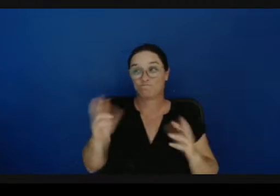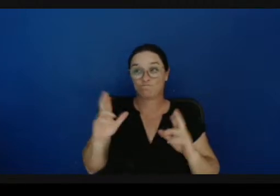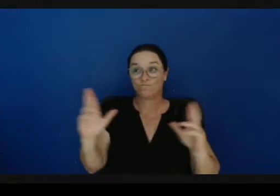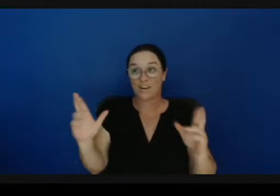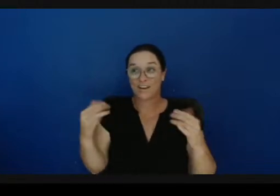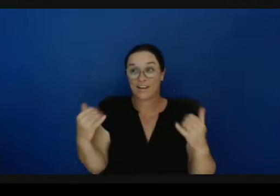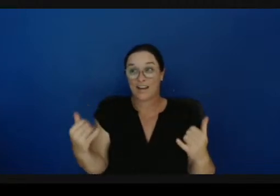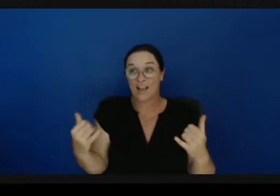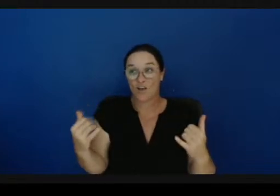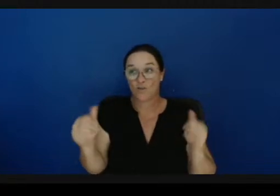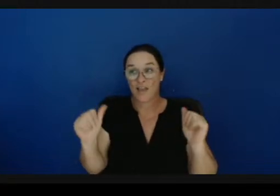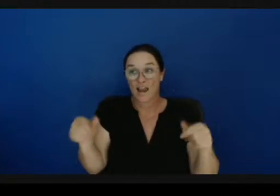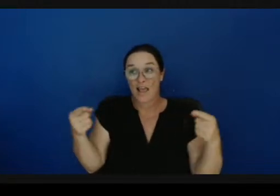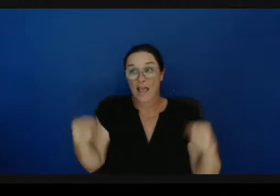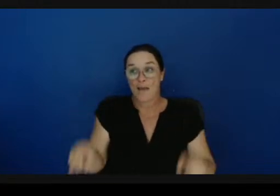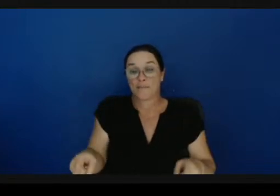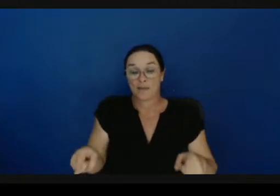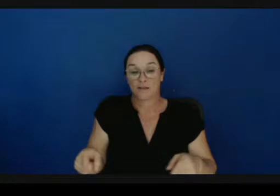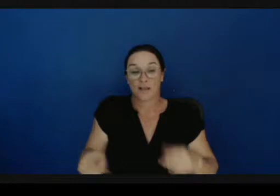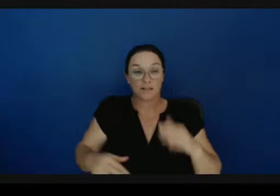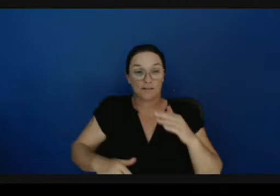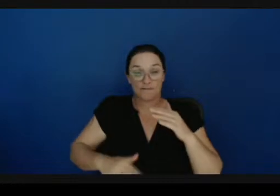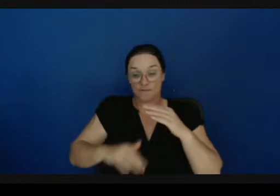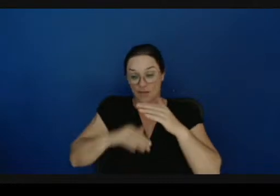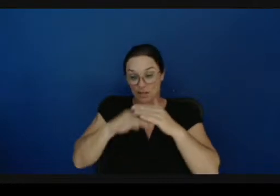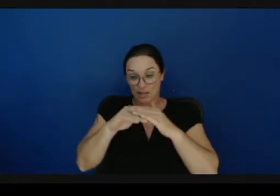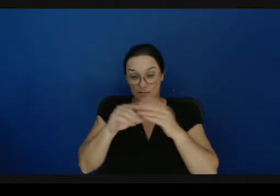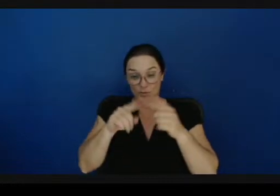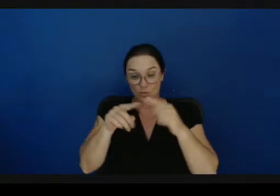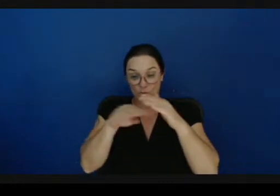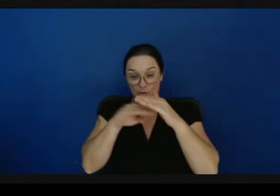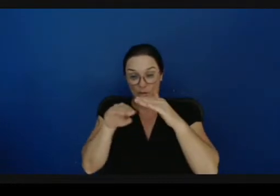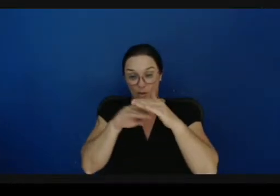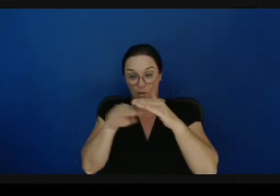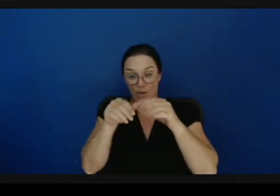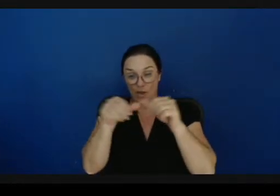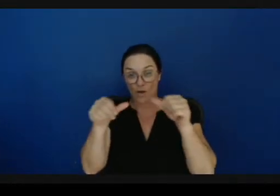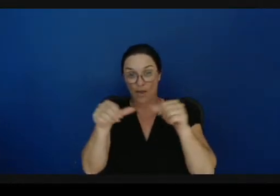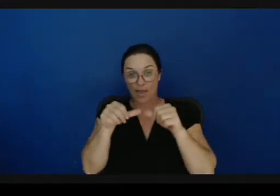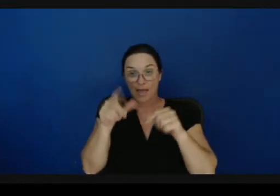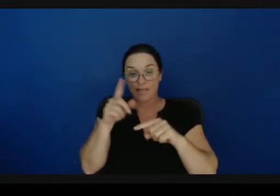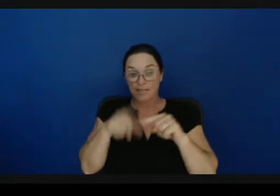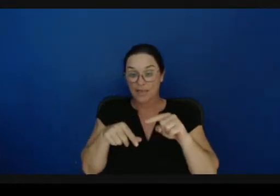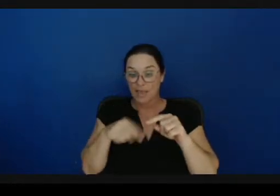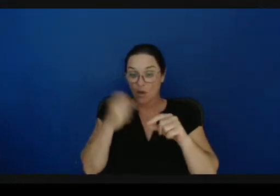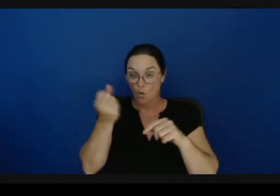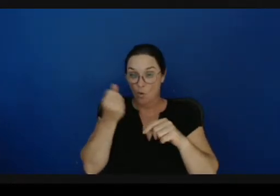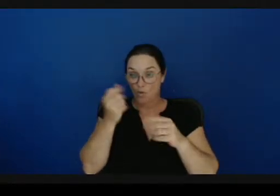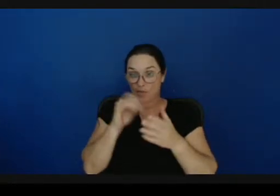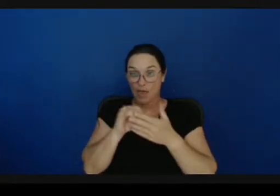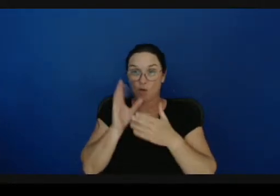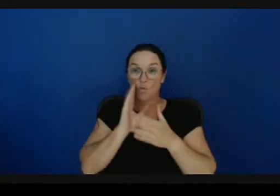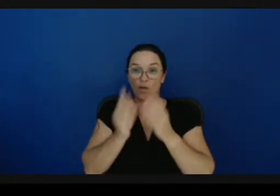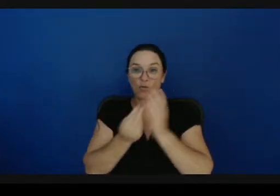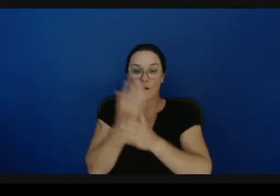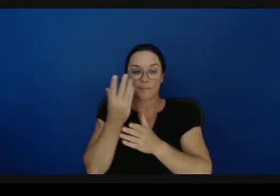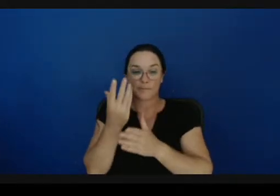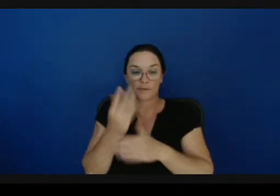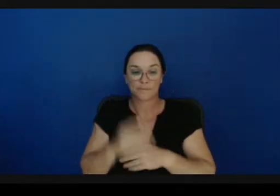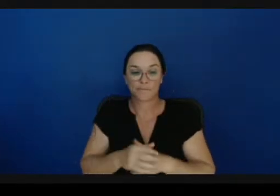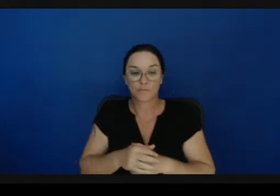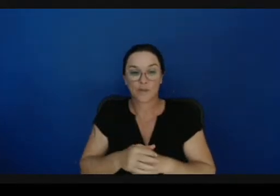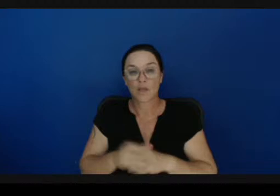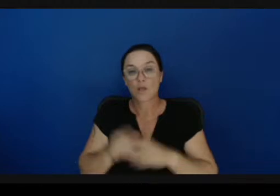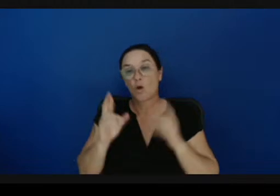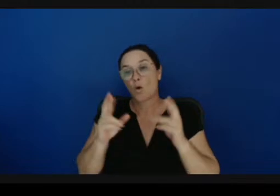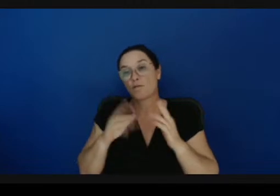now. The volcano is filled to the shallowest regions. It can't do it for very long. It's going to erupt. And so we would hope next time we might